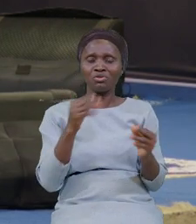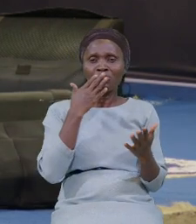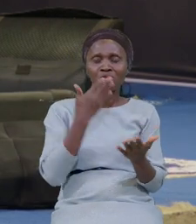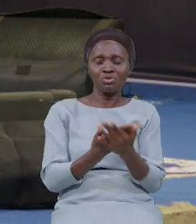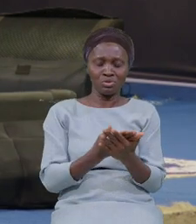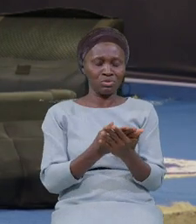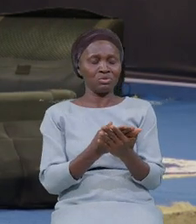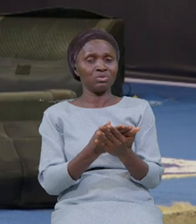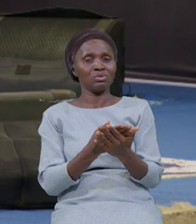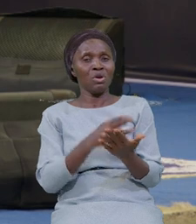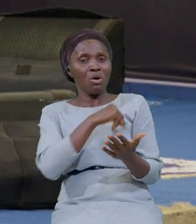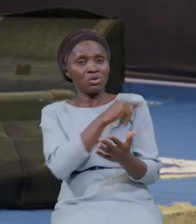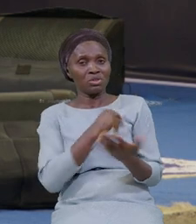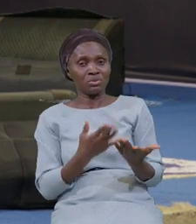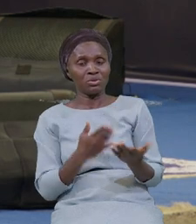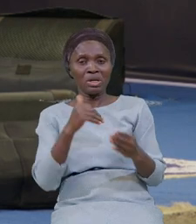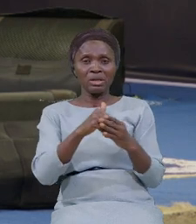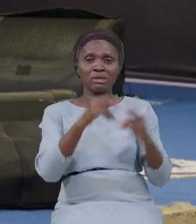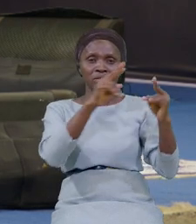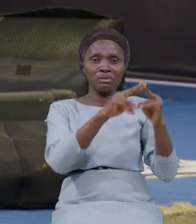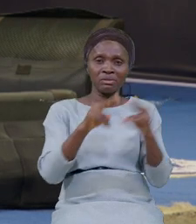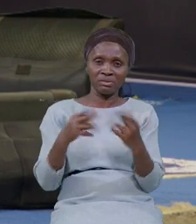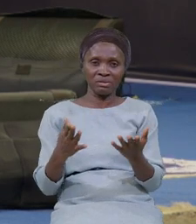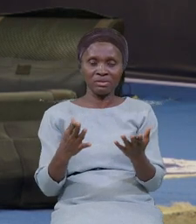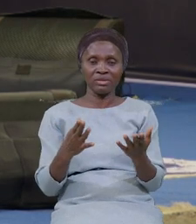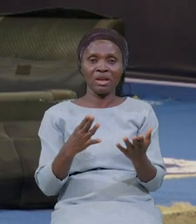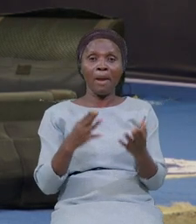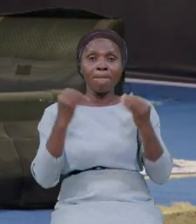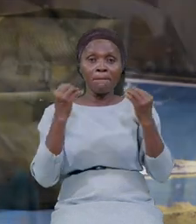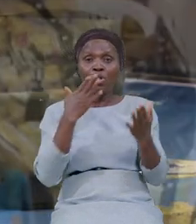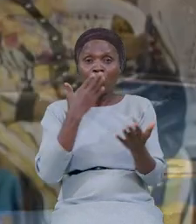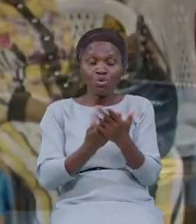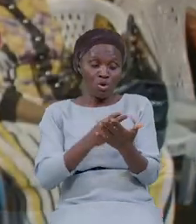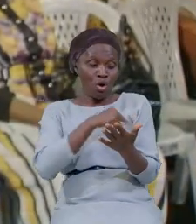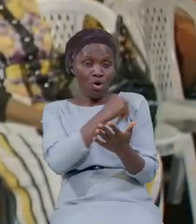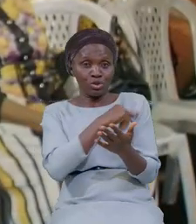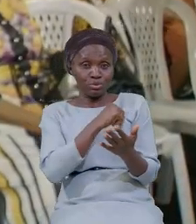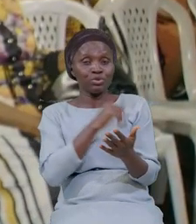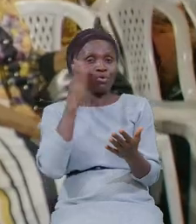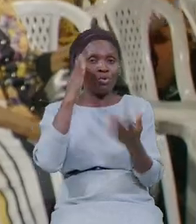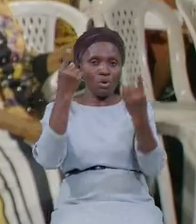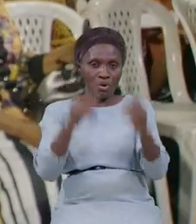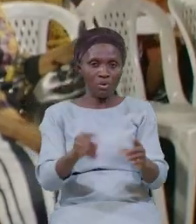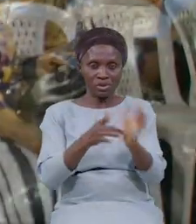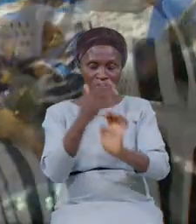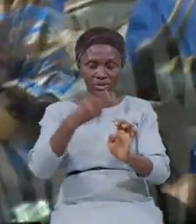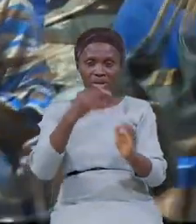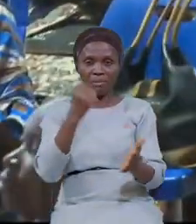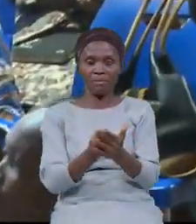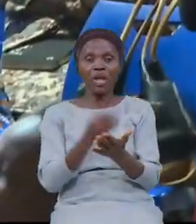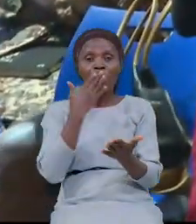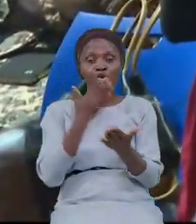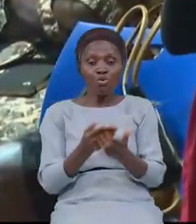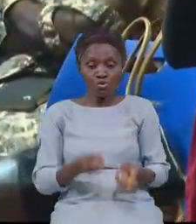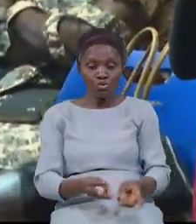go for the good hospital. Hospitals are coming. Good roads are coming. And all the